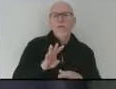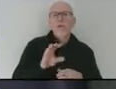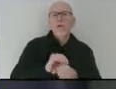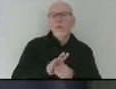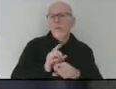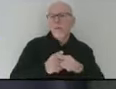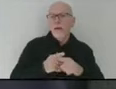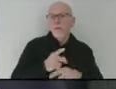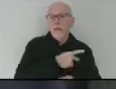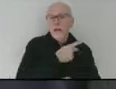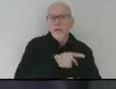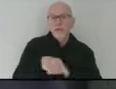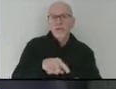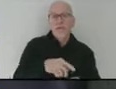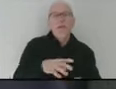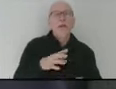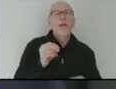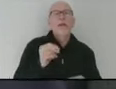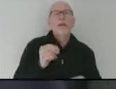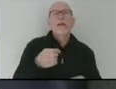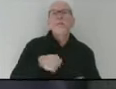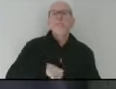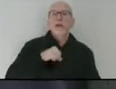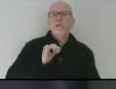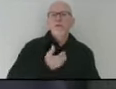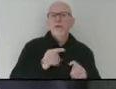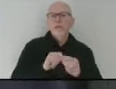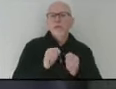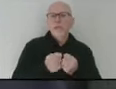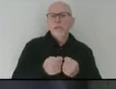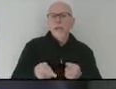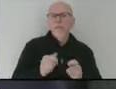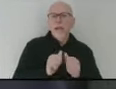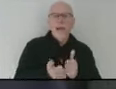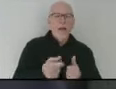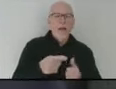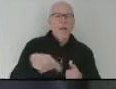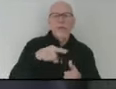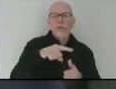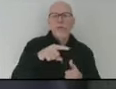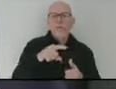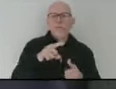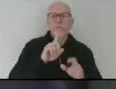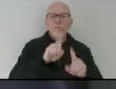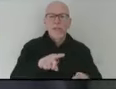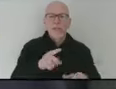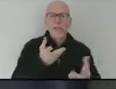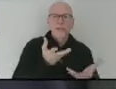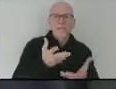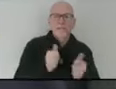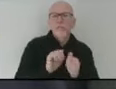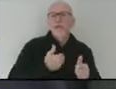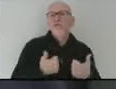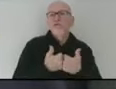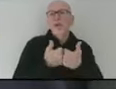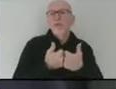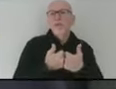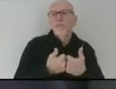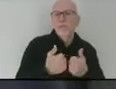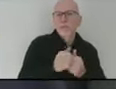patients, and I could not be more proud of our team for the way that we've responded to the challenges of